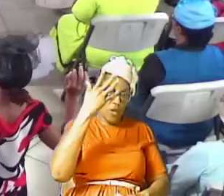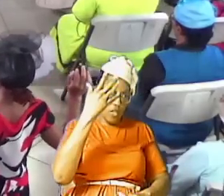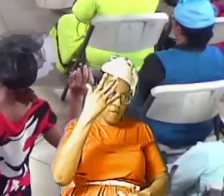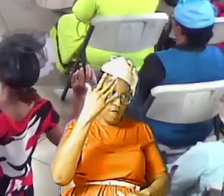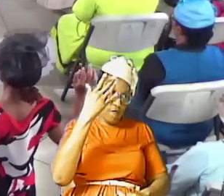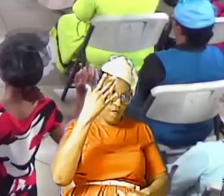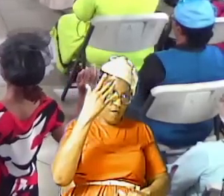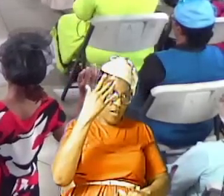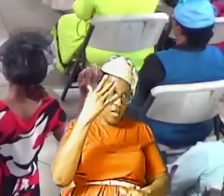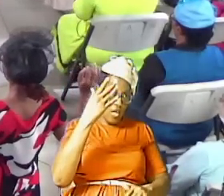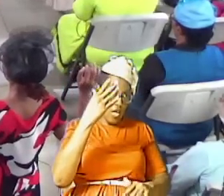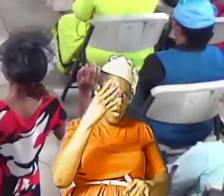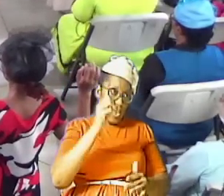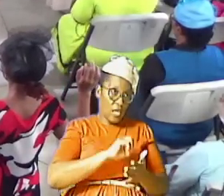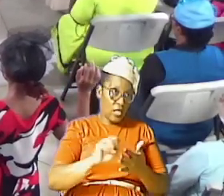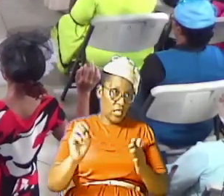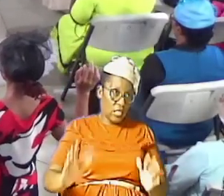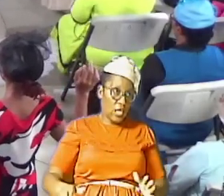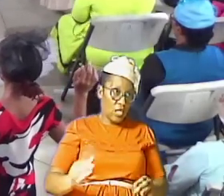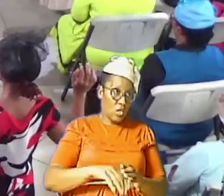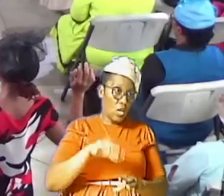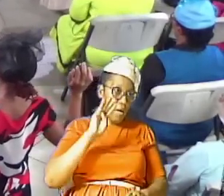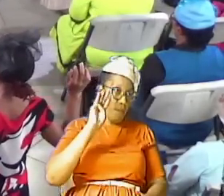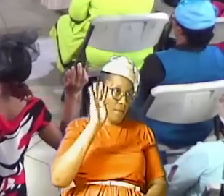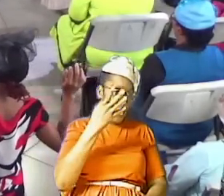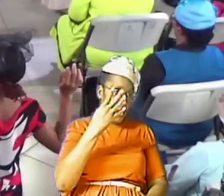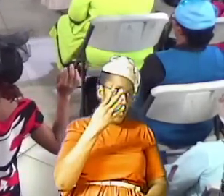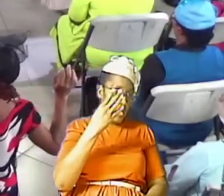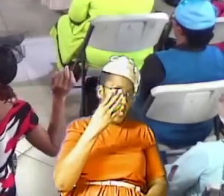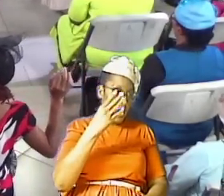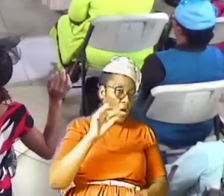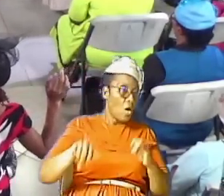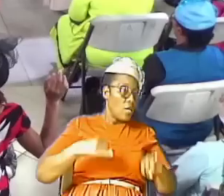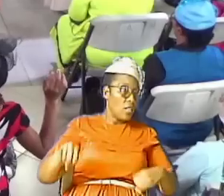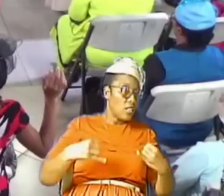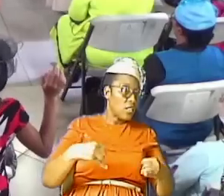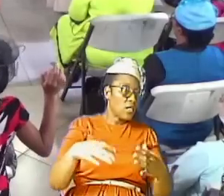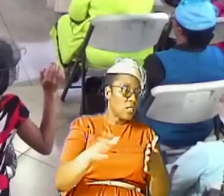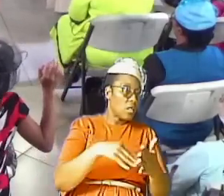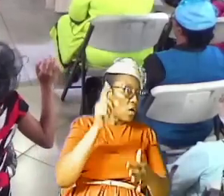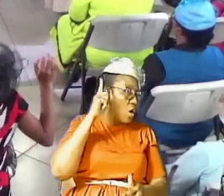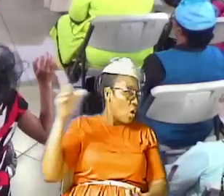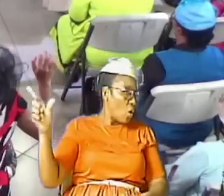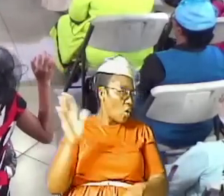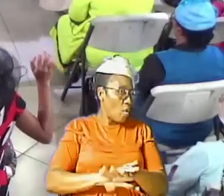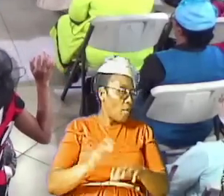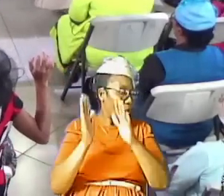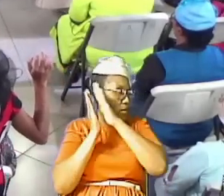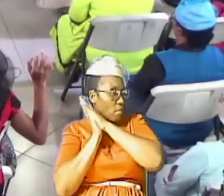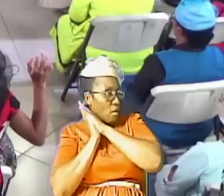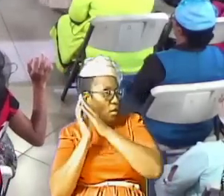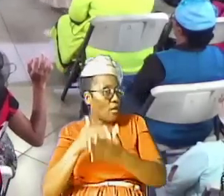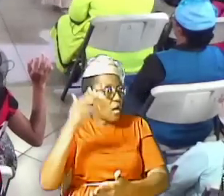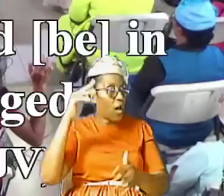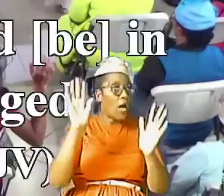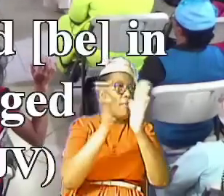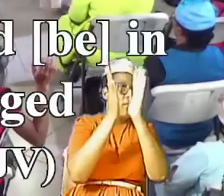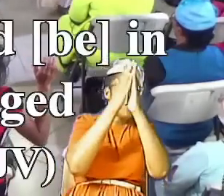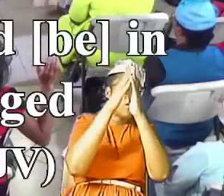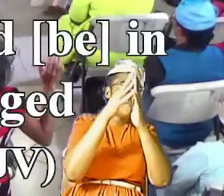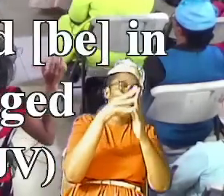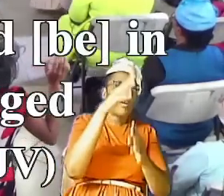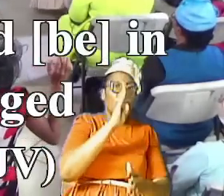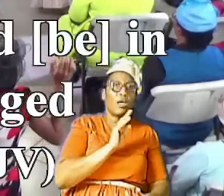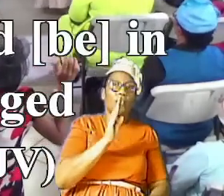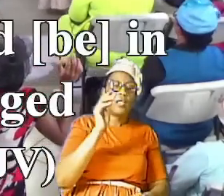Let the saints be joyful in glory. Let them sing aloud upon their beds. Let the high praises of God be in